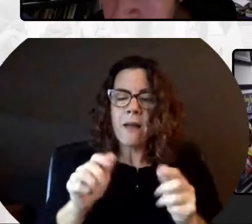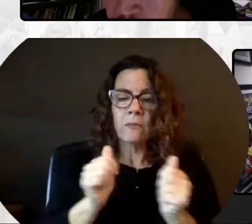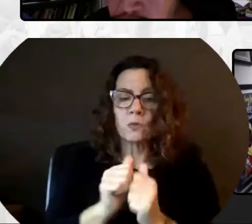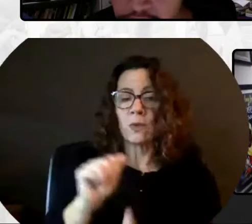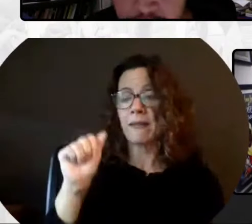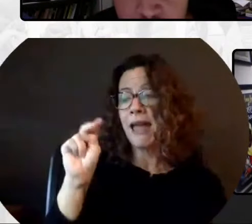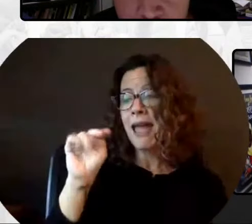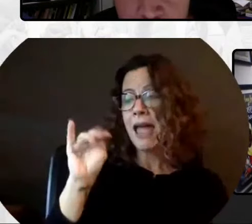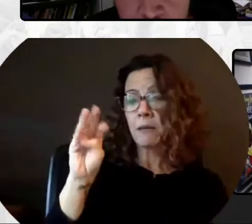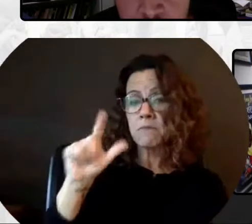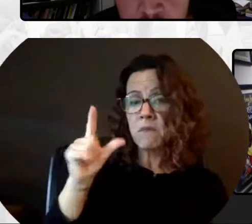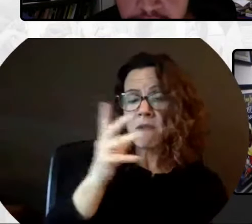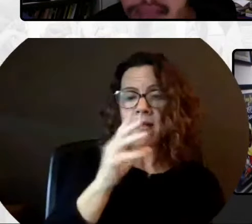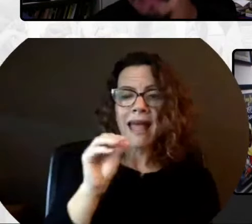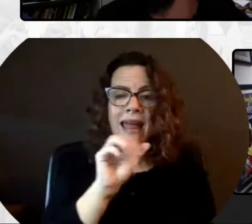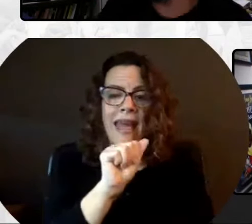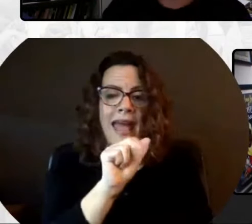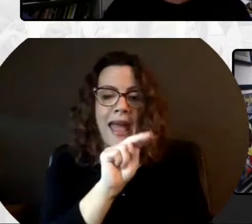Perfect.